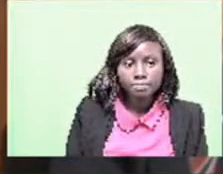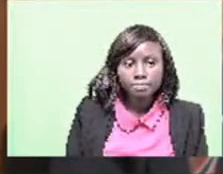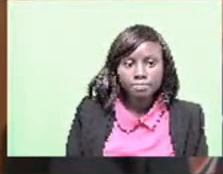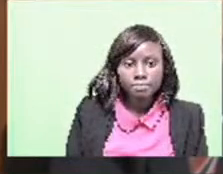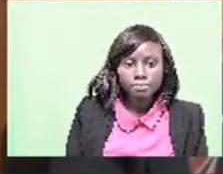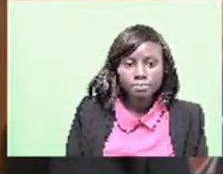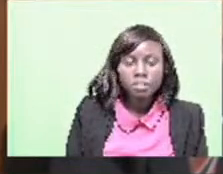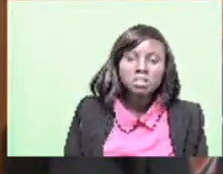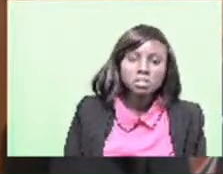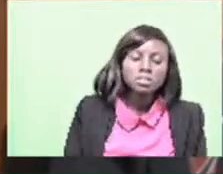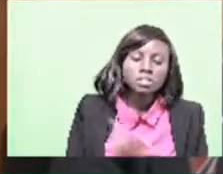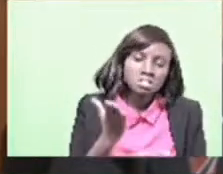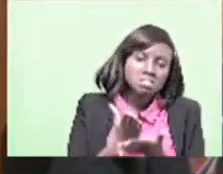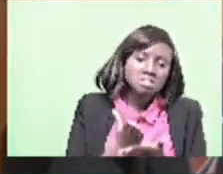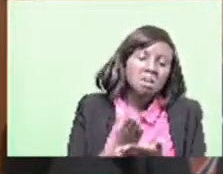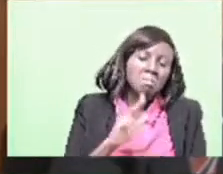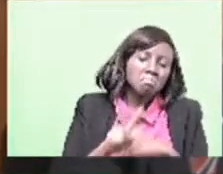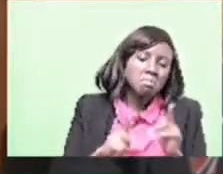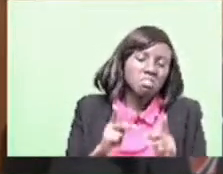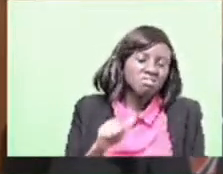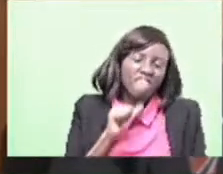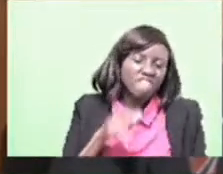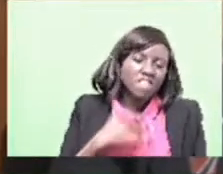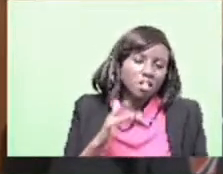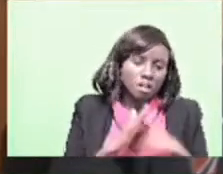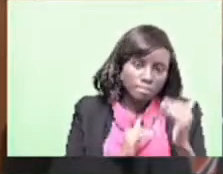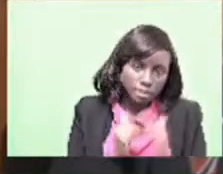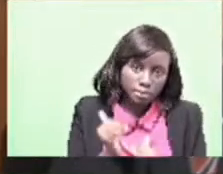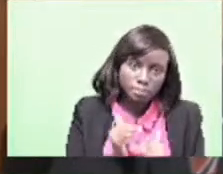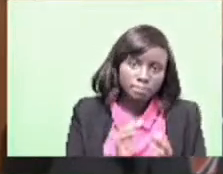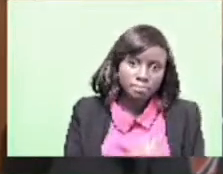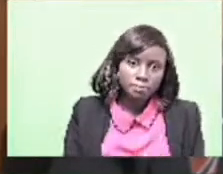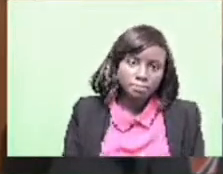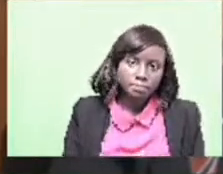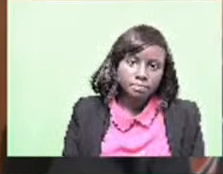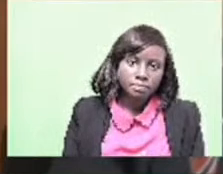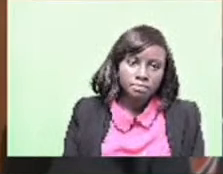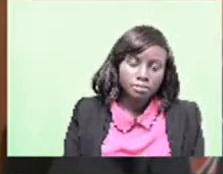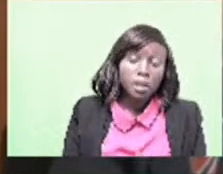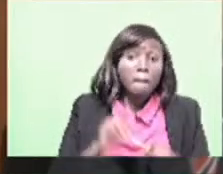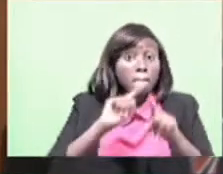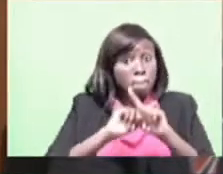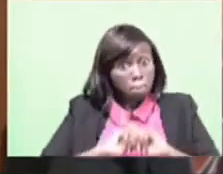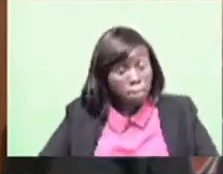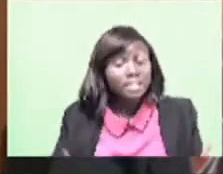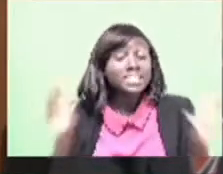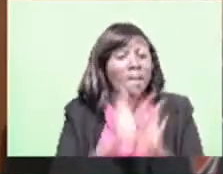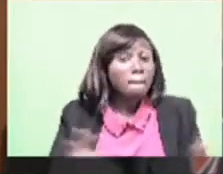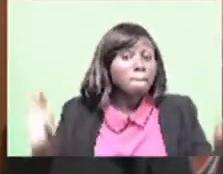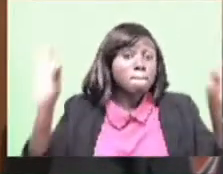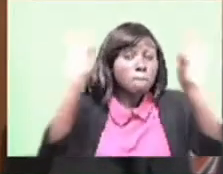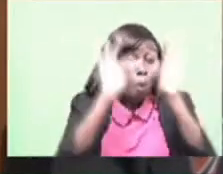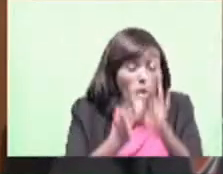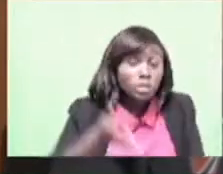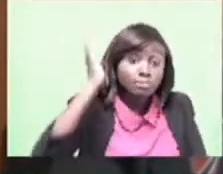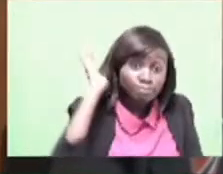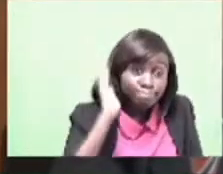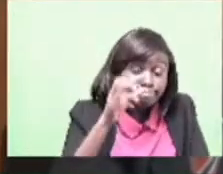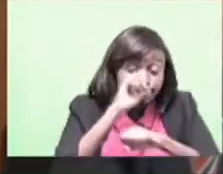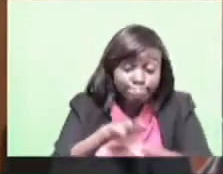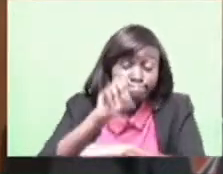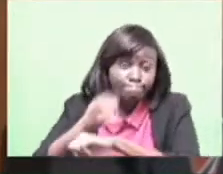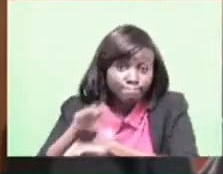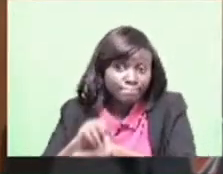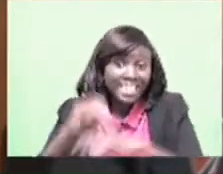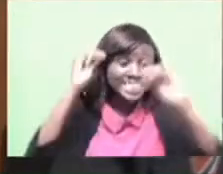to get a bit of discomfort. Again, the public awareness is important, so we encourage more citizens to